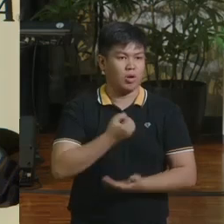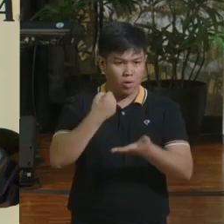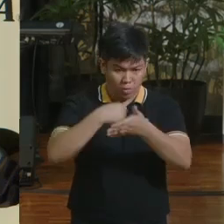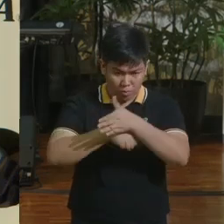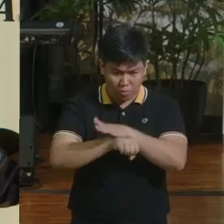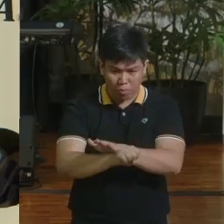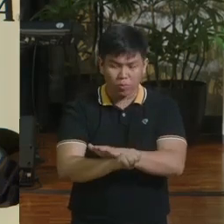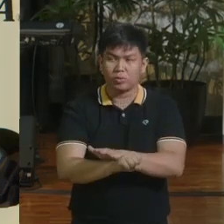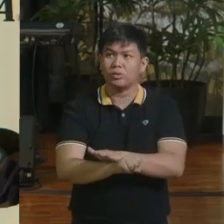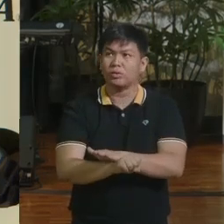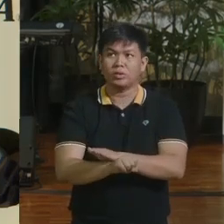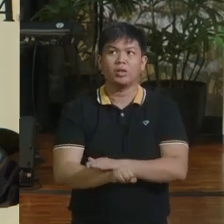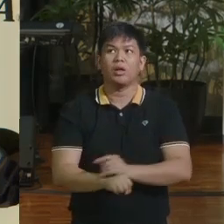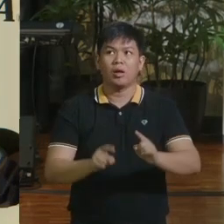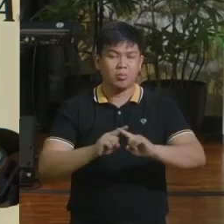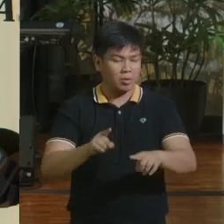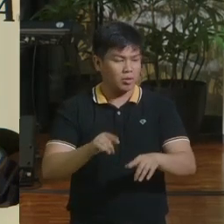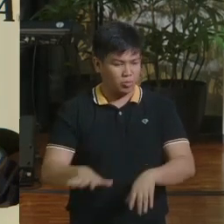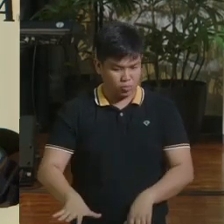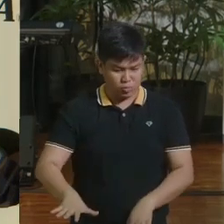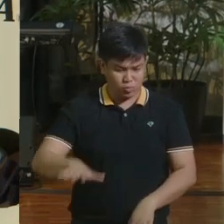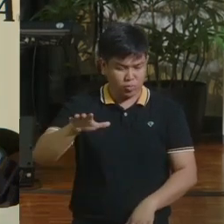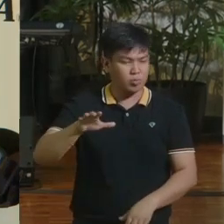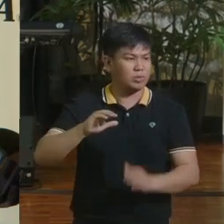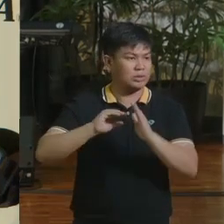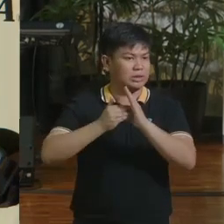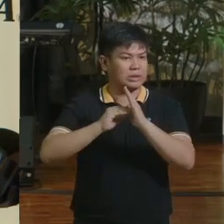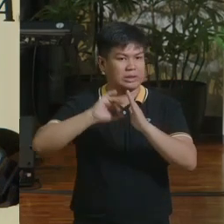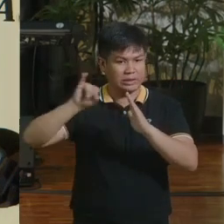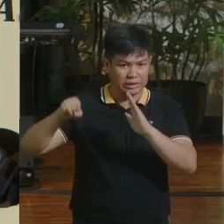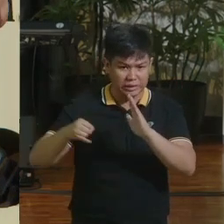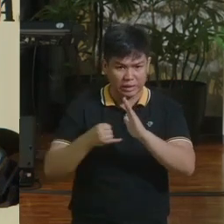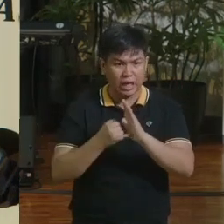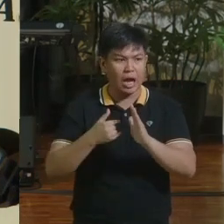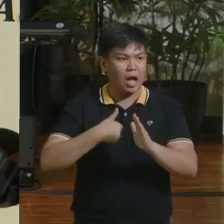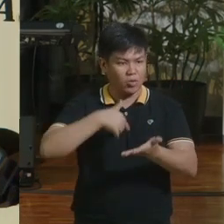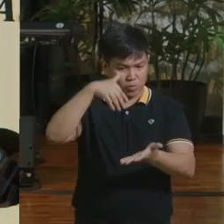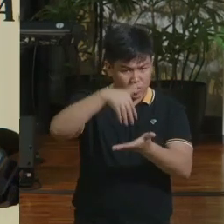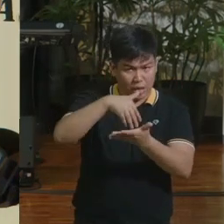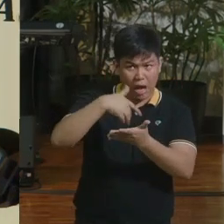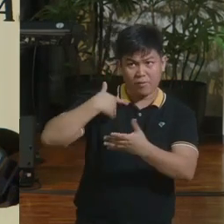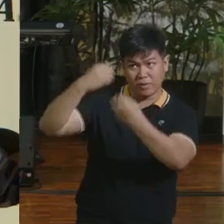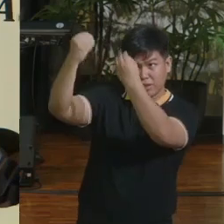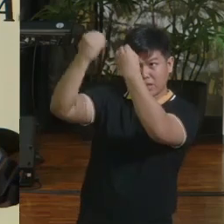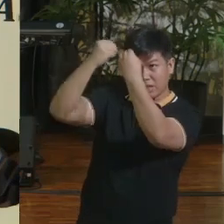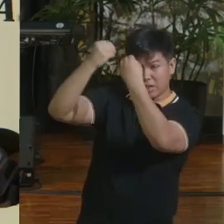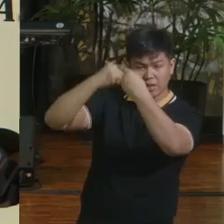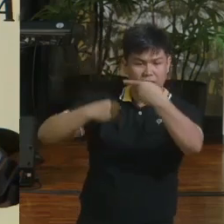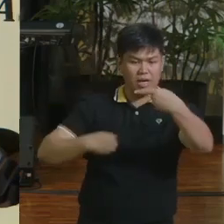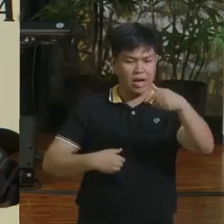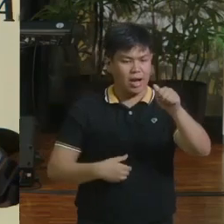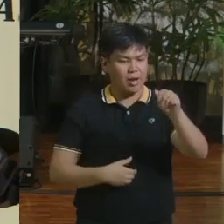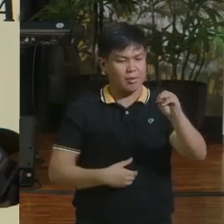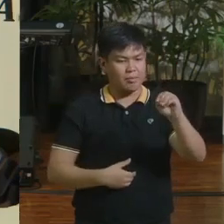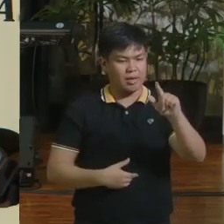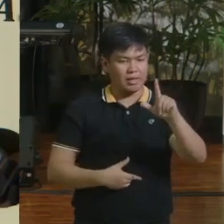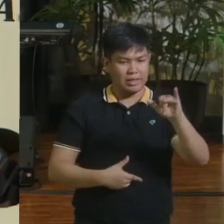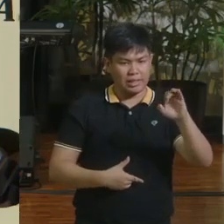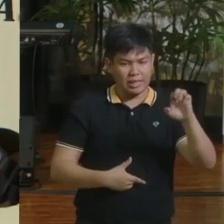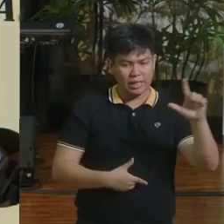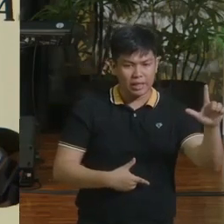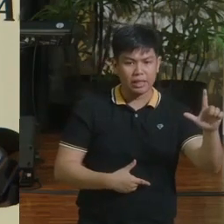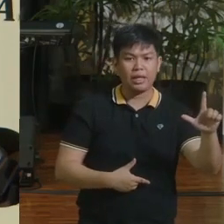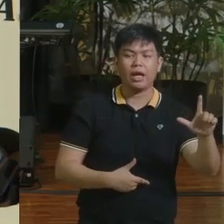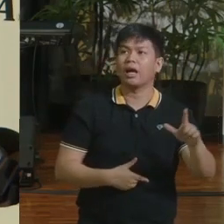Tarsus in Cilicia, but brought up in this city, educated at the feet of Gamaliel, according to the strict manner of the law of